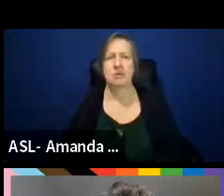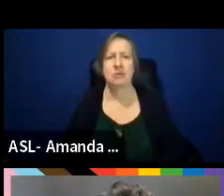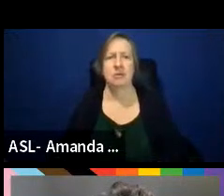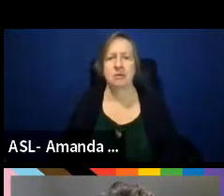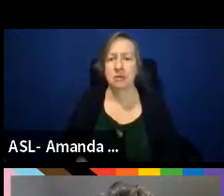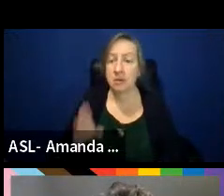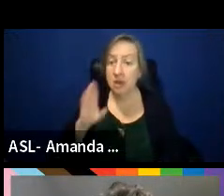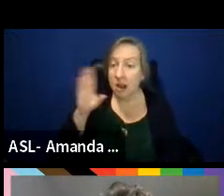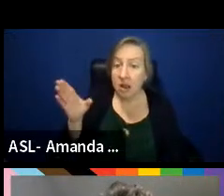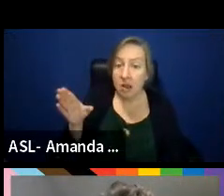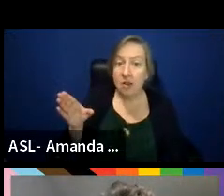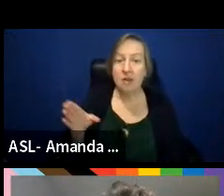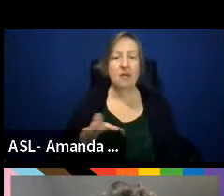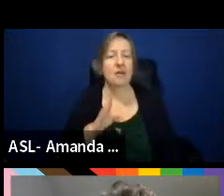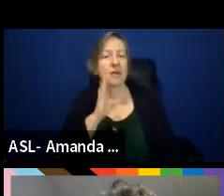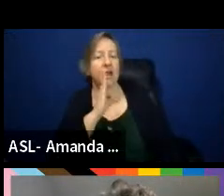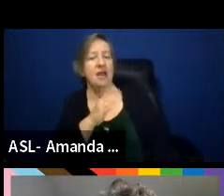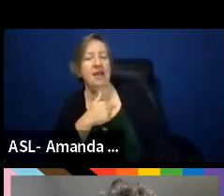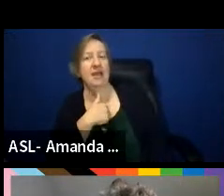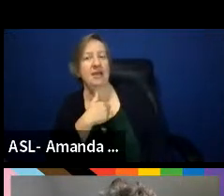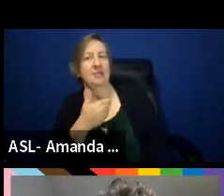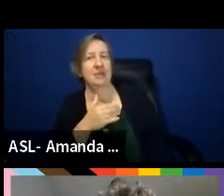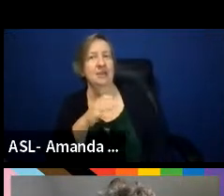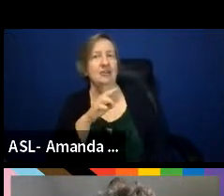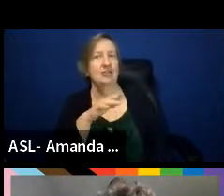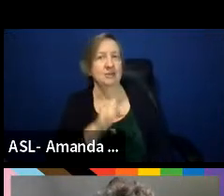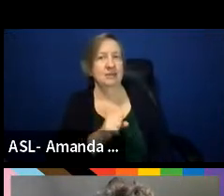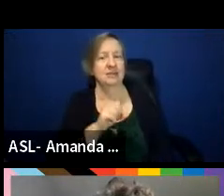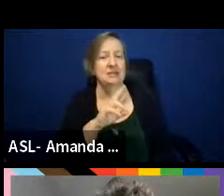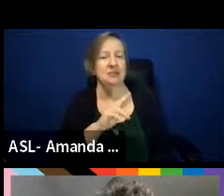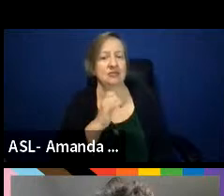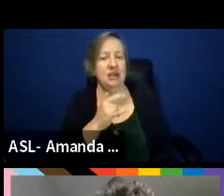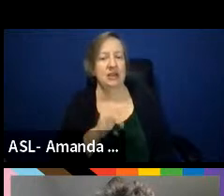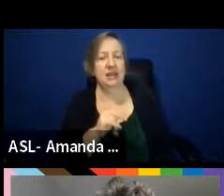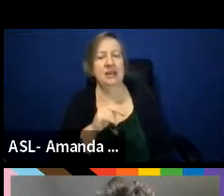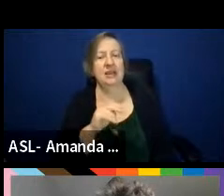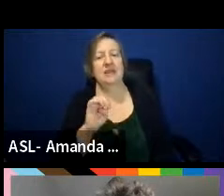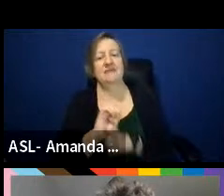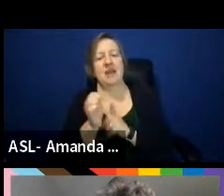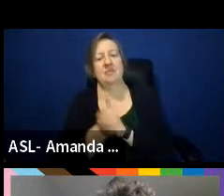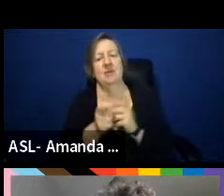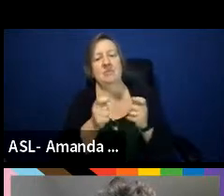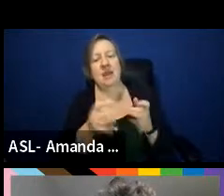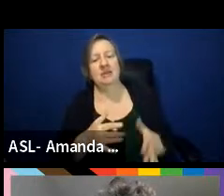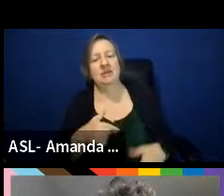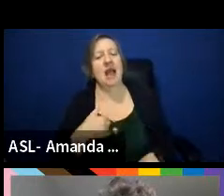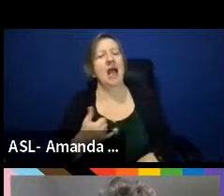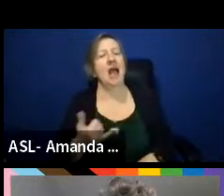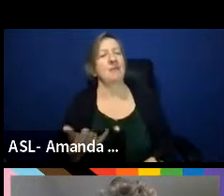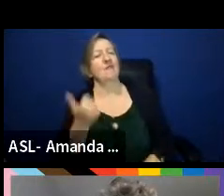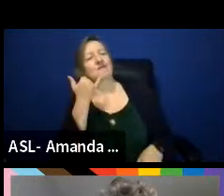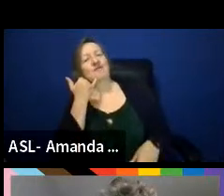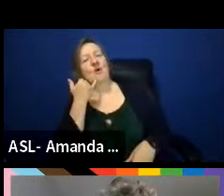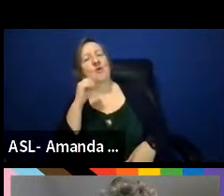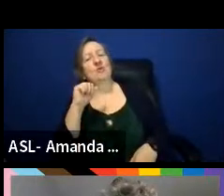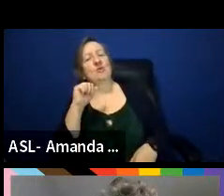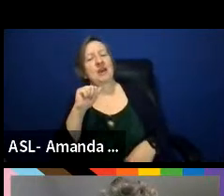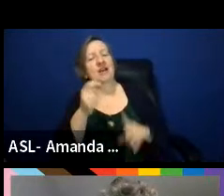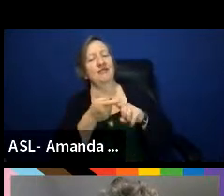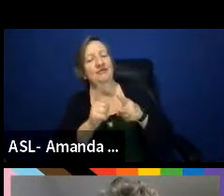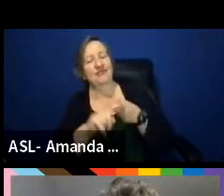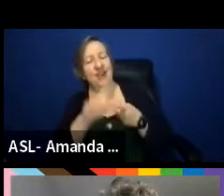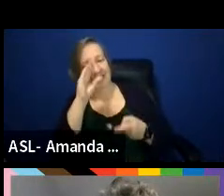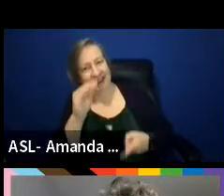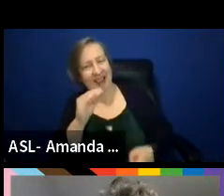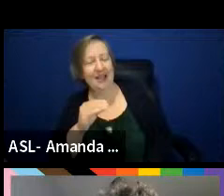Hello? Hi, I'm here. So Chris Regan, environmental manager. I'm a phone a friend guy. Okay. Wonderful to be